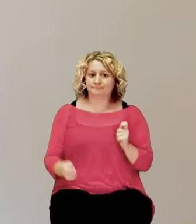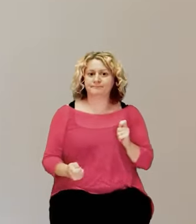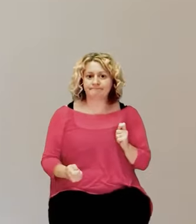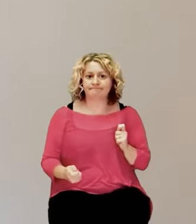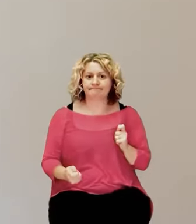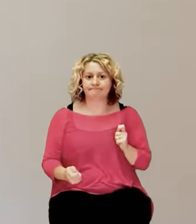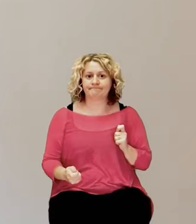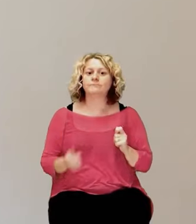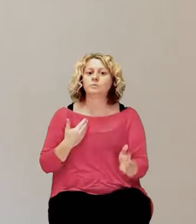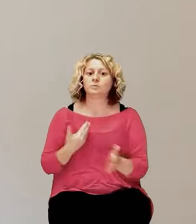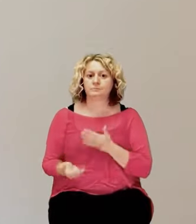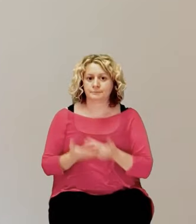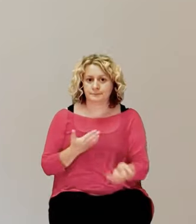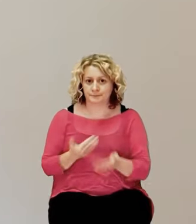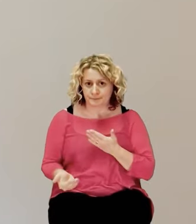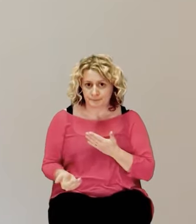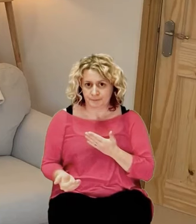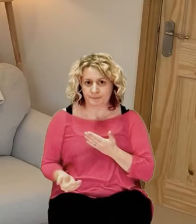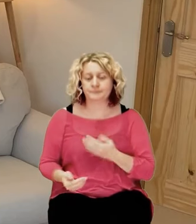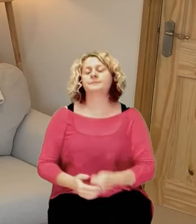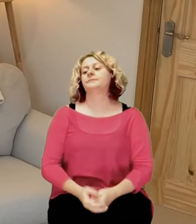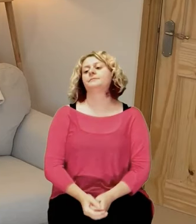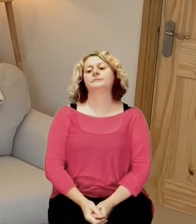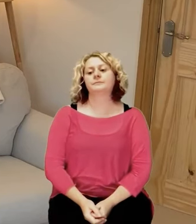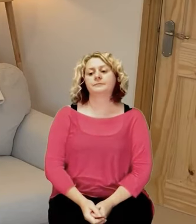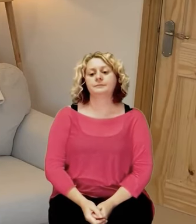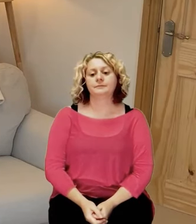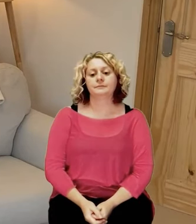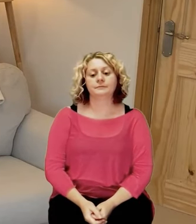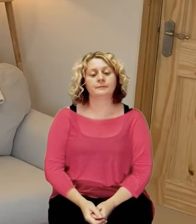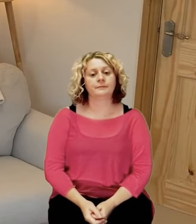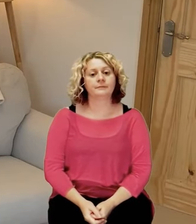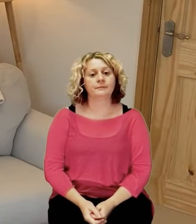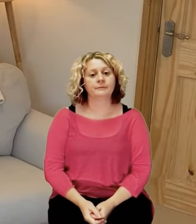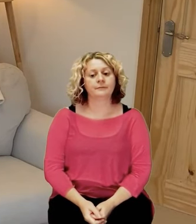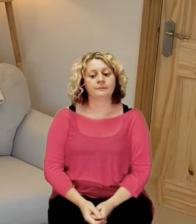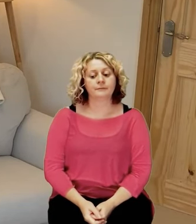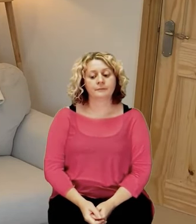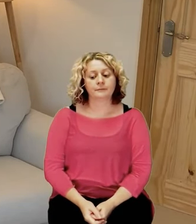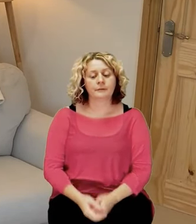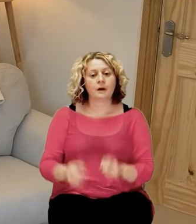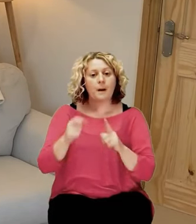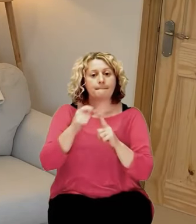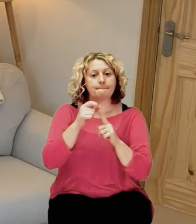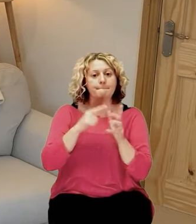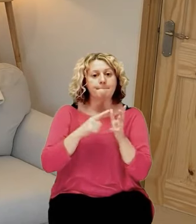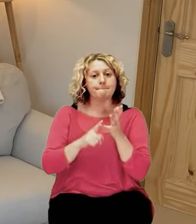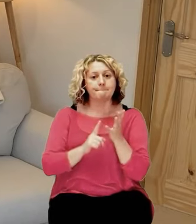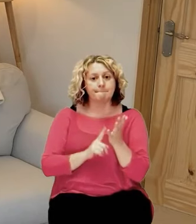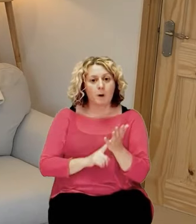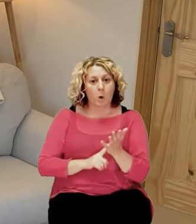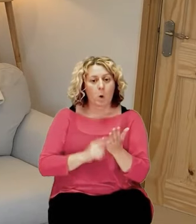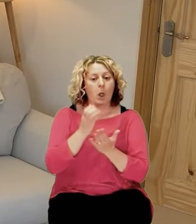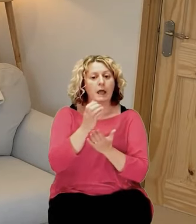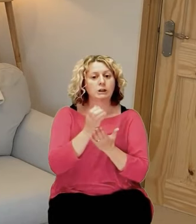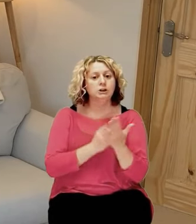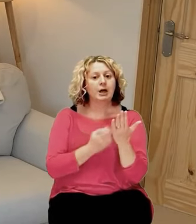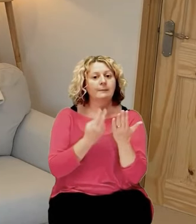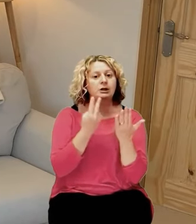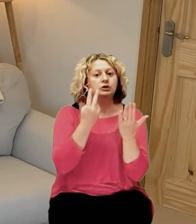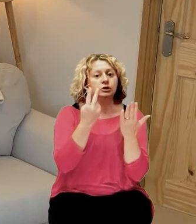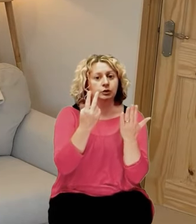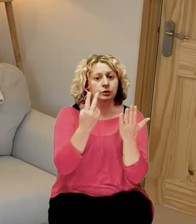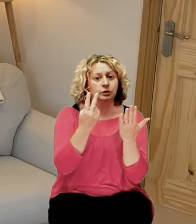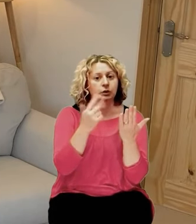The practice of godliness. What Paul does in chapter 2, verses 2 through 10, is that he